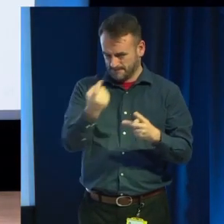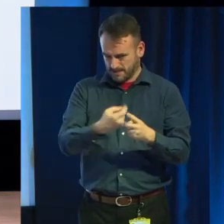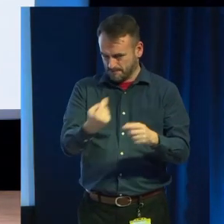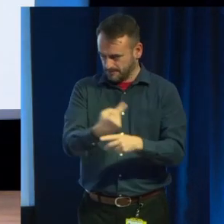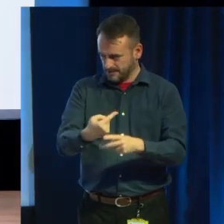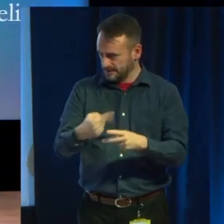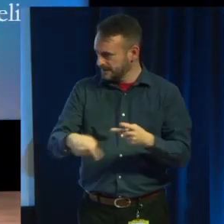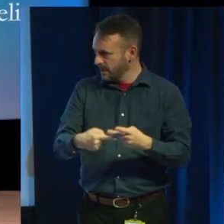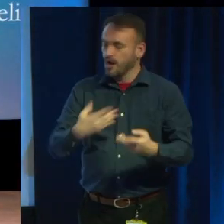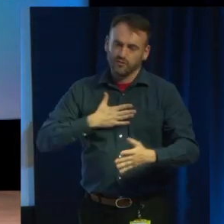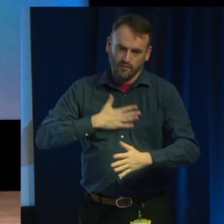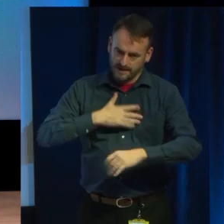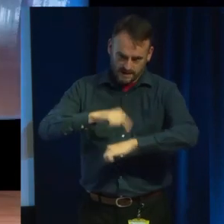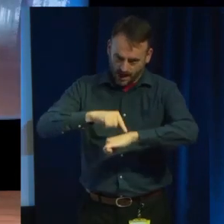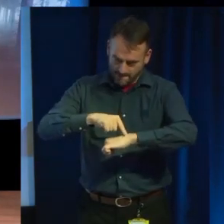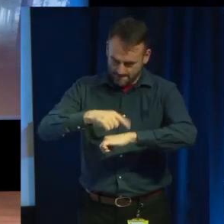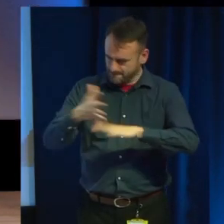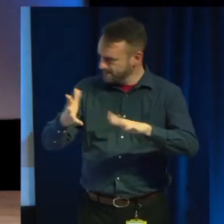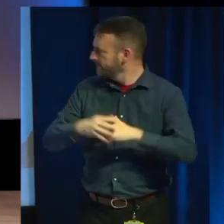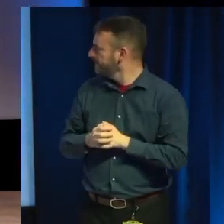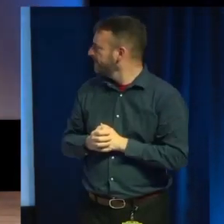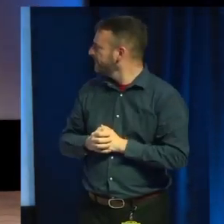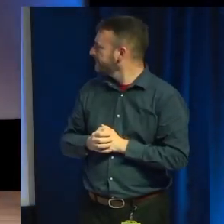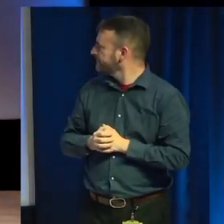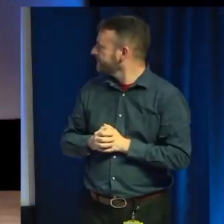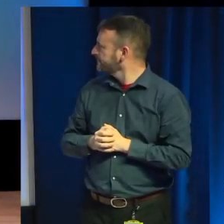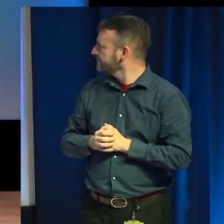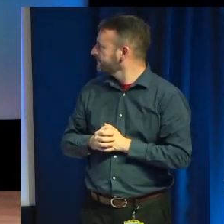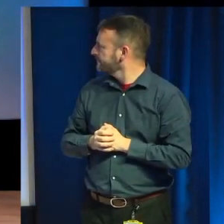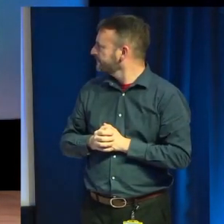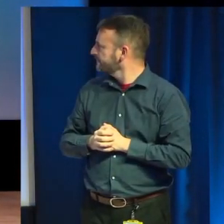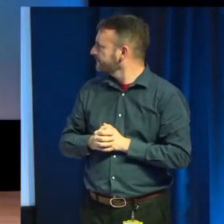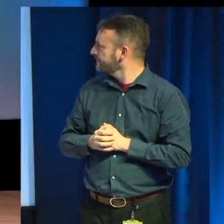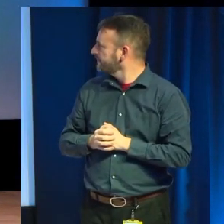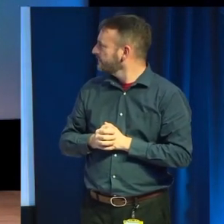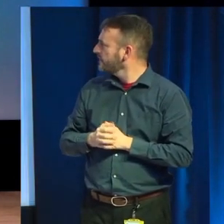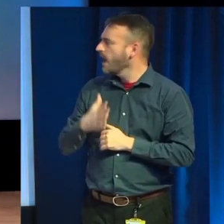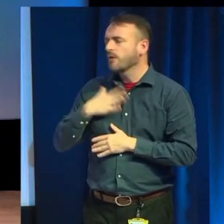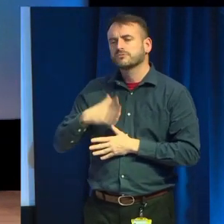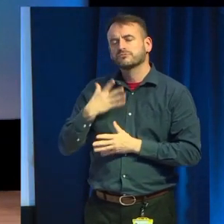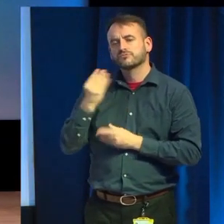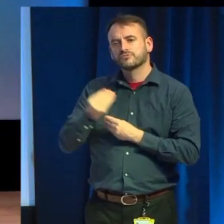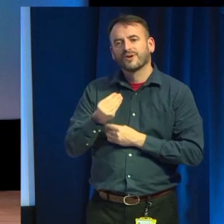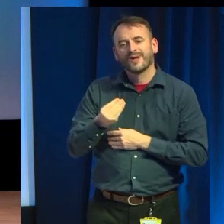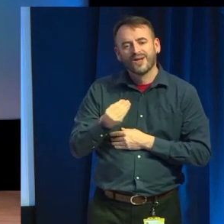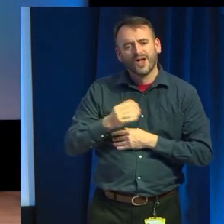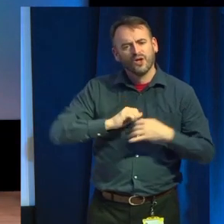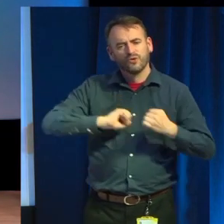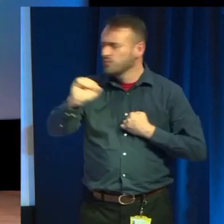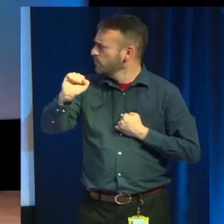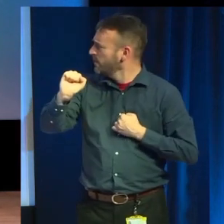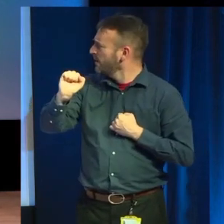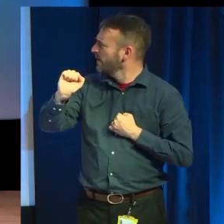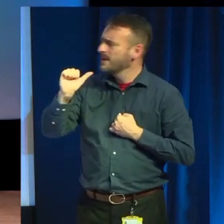time. I'm gonna also talk about Super Meat Boy, interestingly enough.